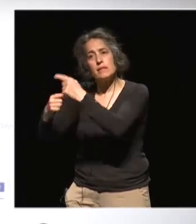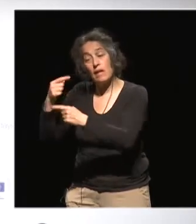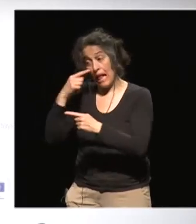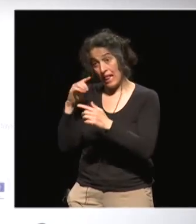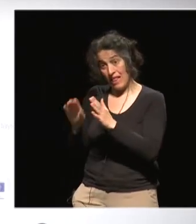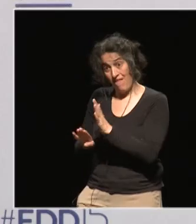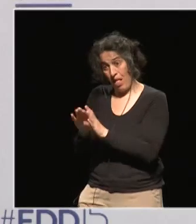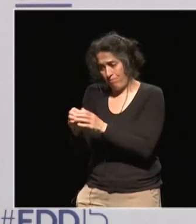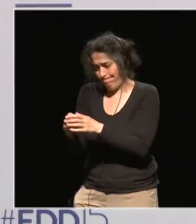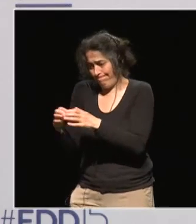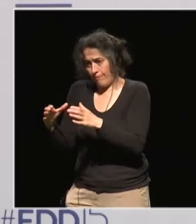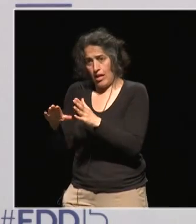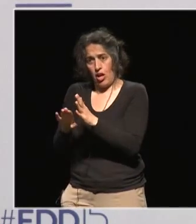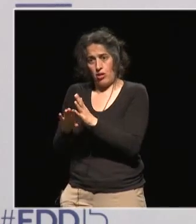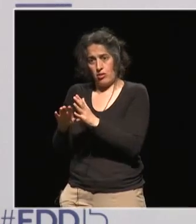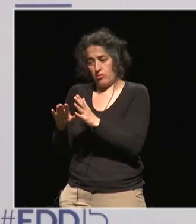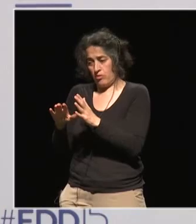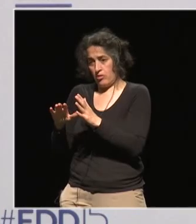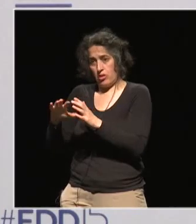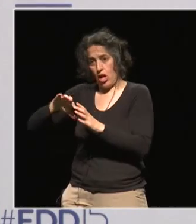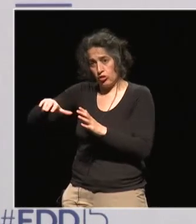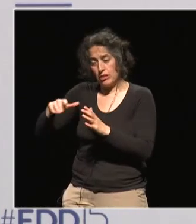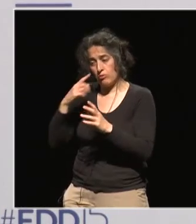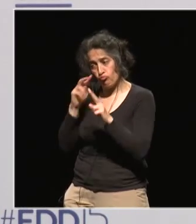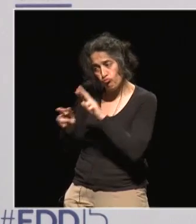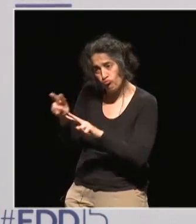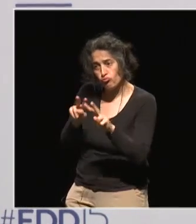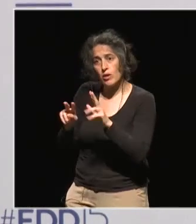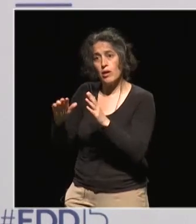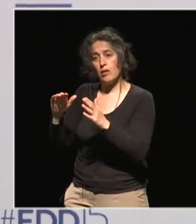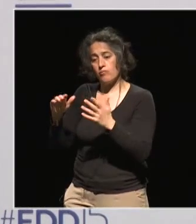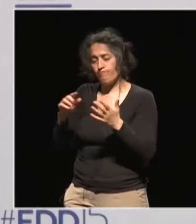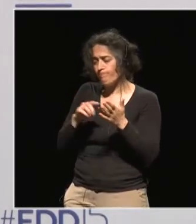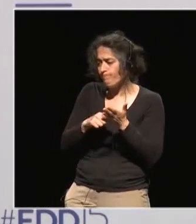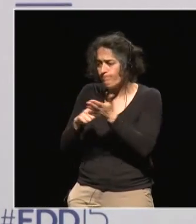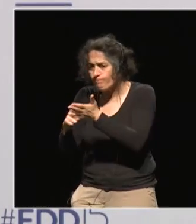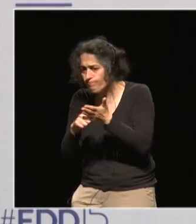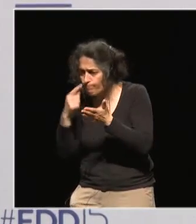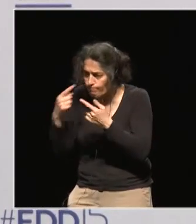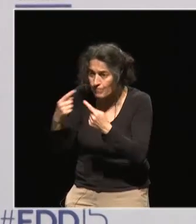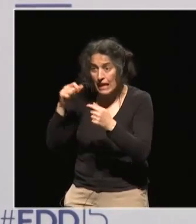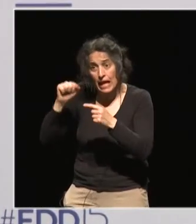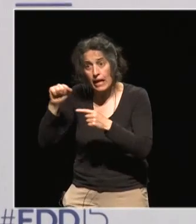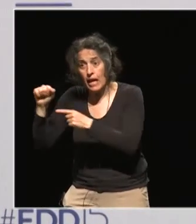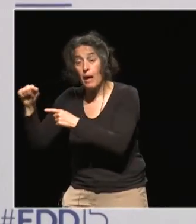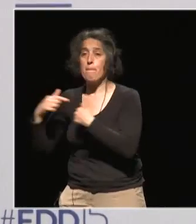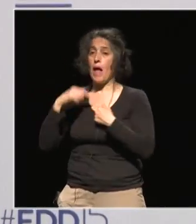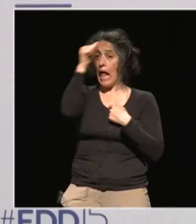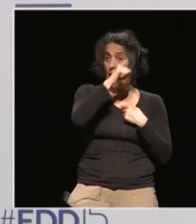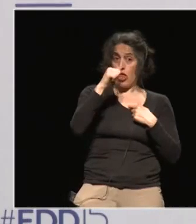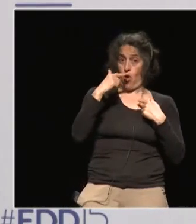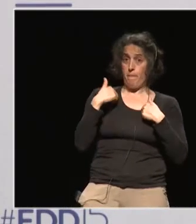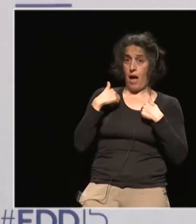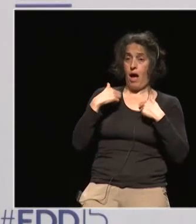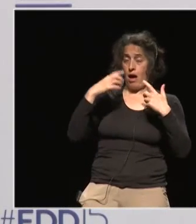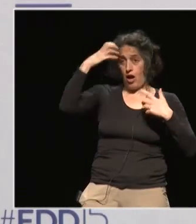developed world. But otherwise, my government have been very much committed to implement its CRG strategy.